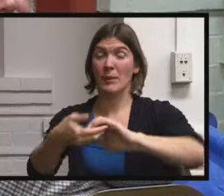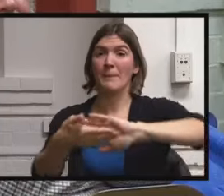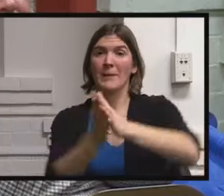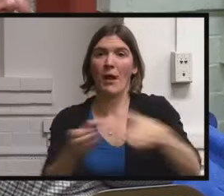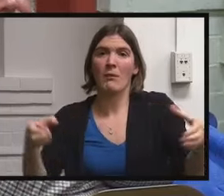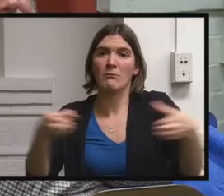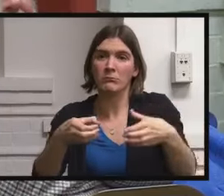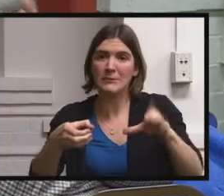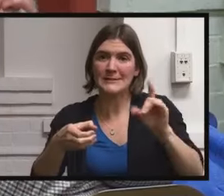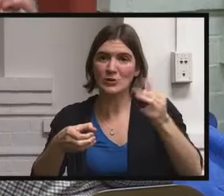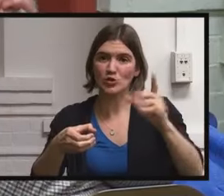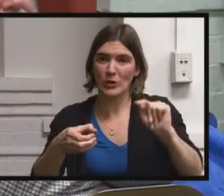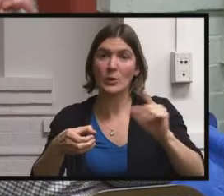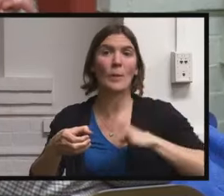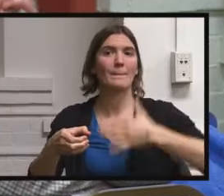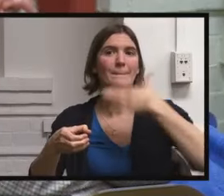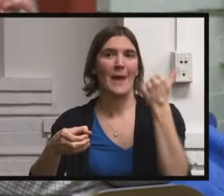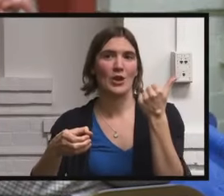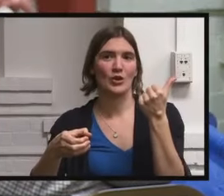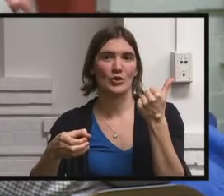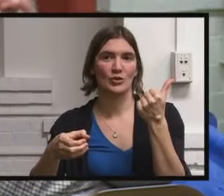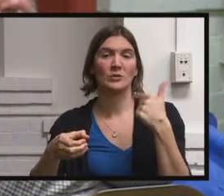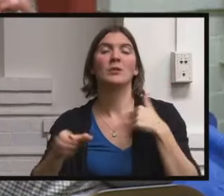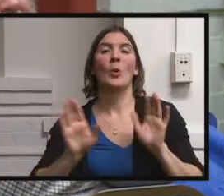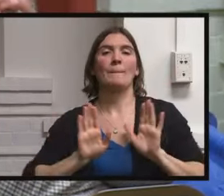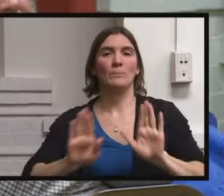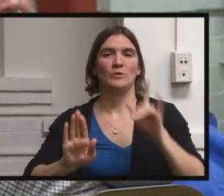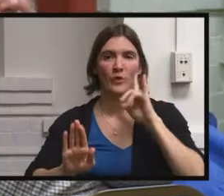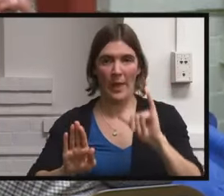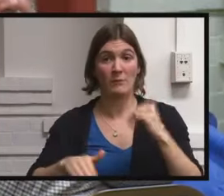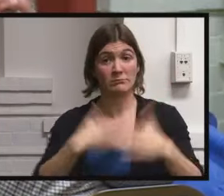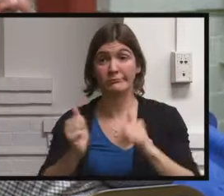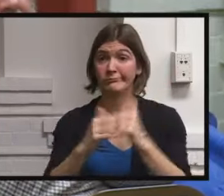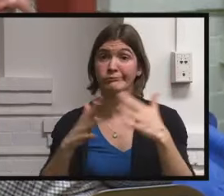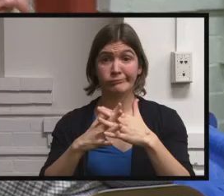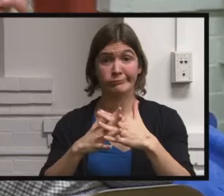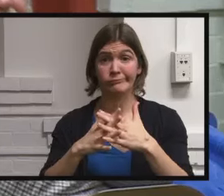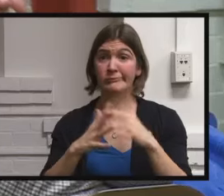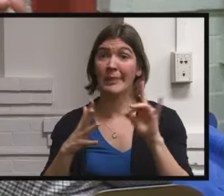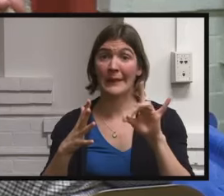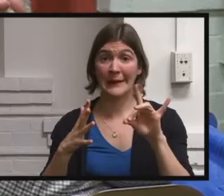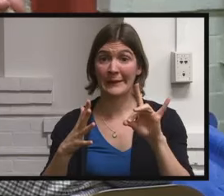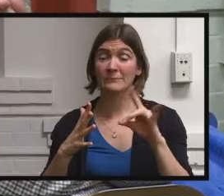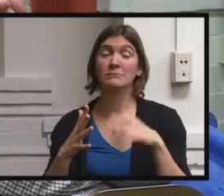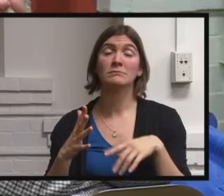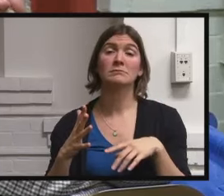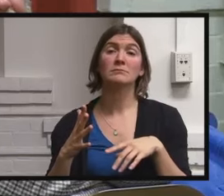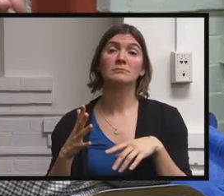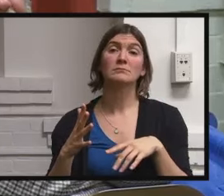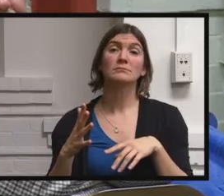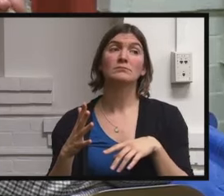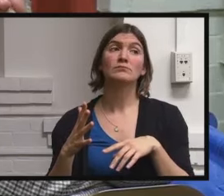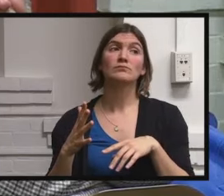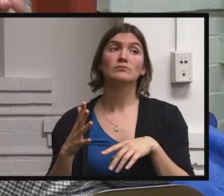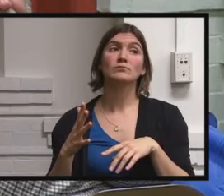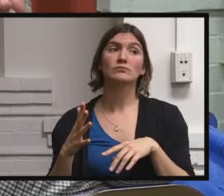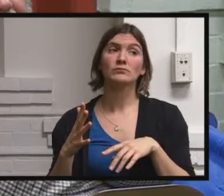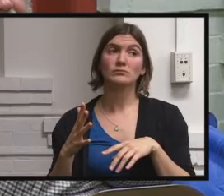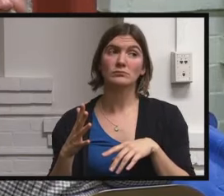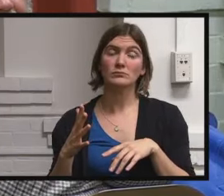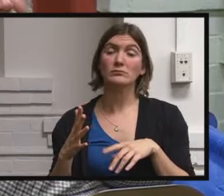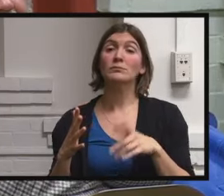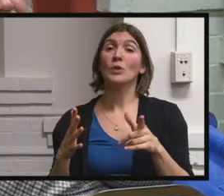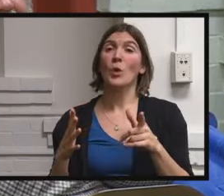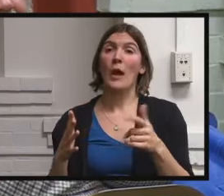so that was pushed. And so around the initial